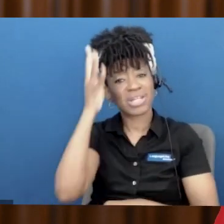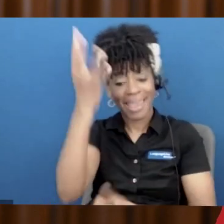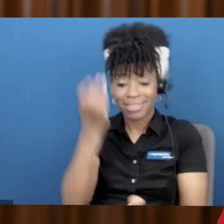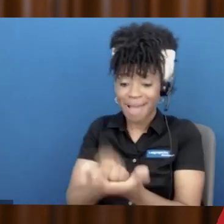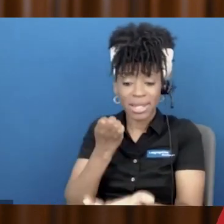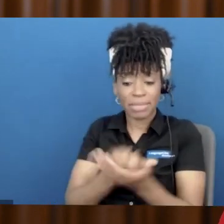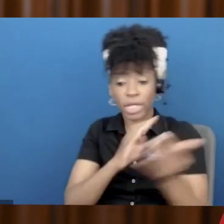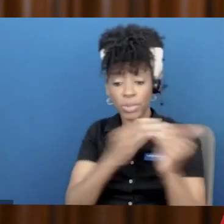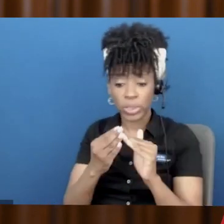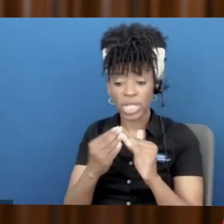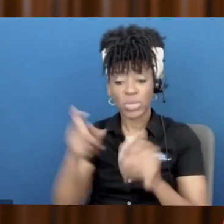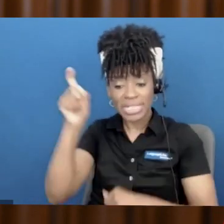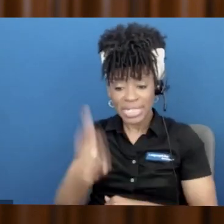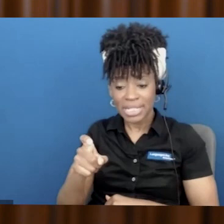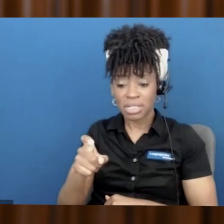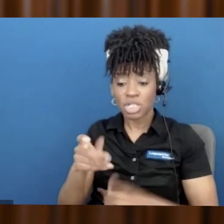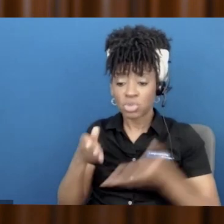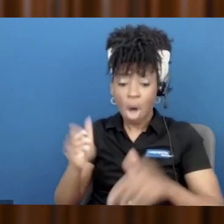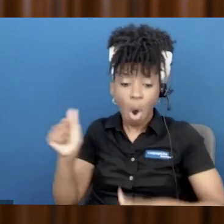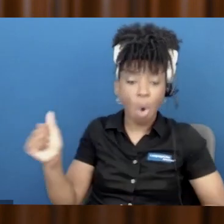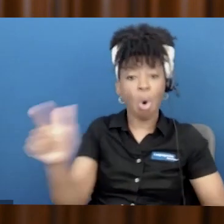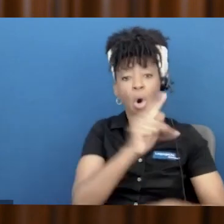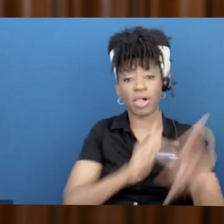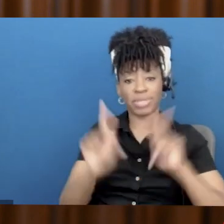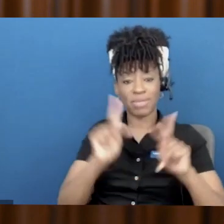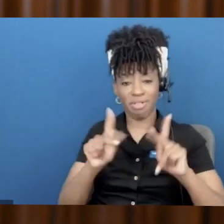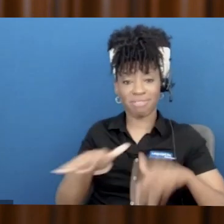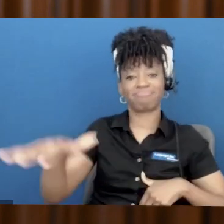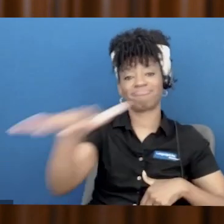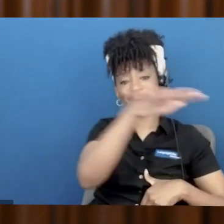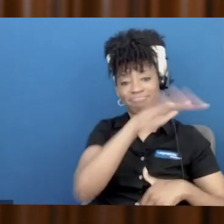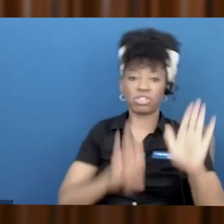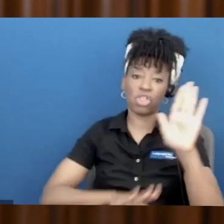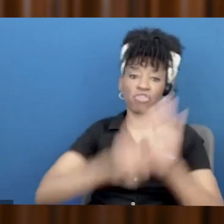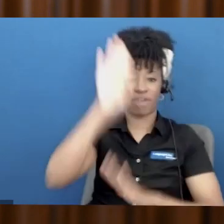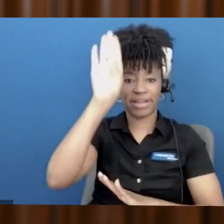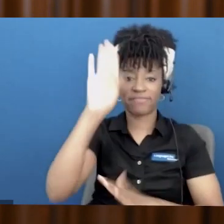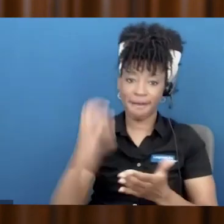and community we need to allow everyone the opportunity to thrive.